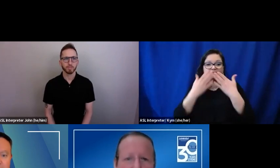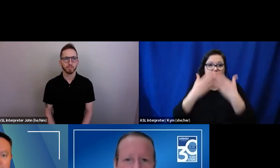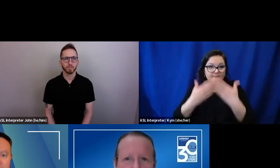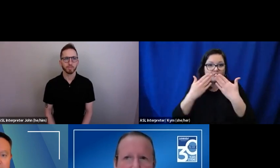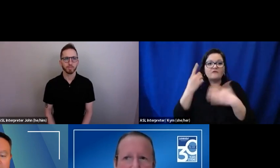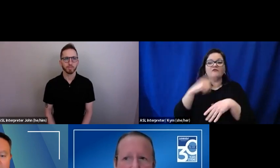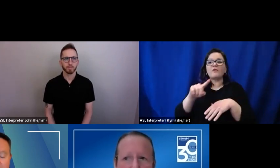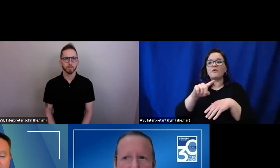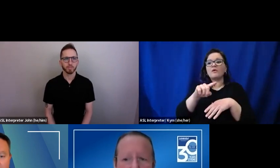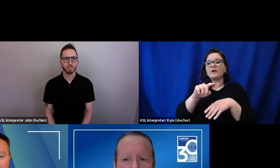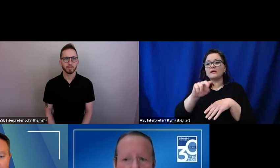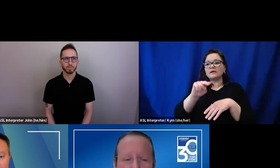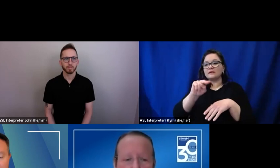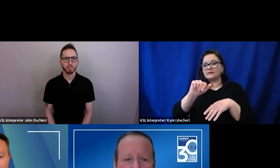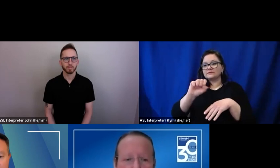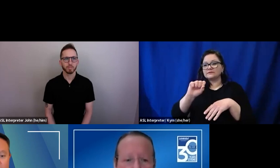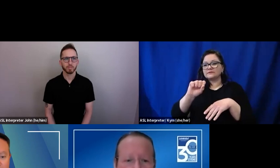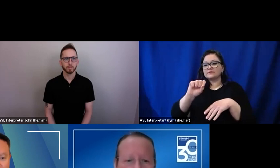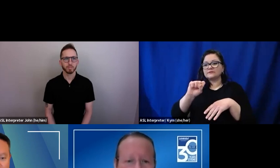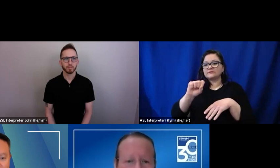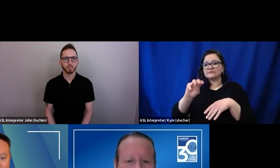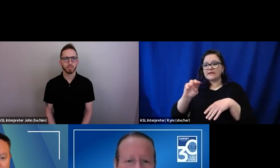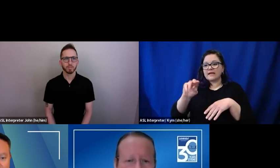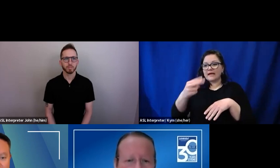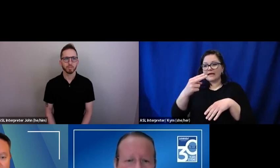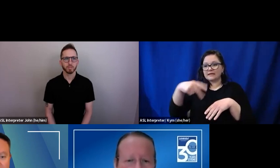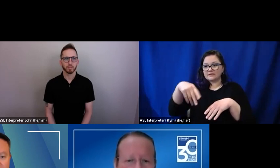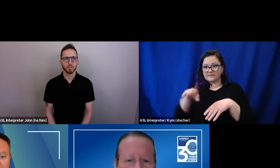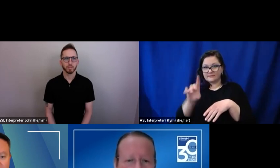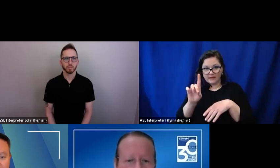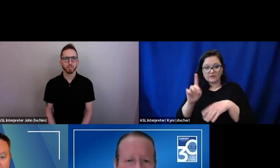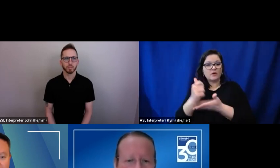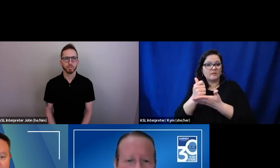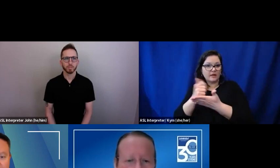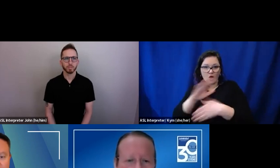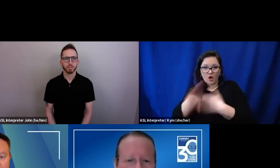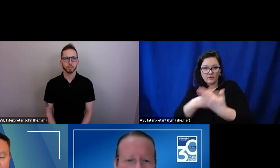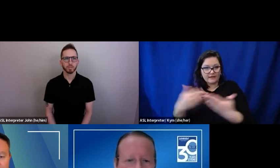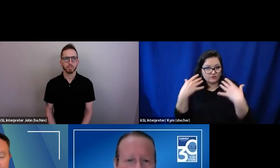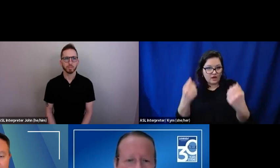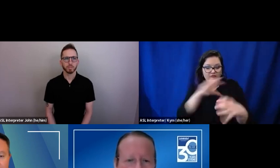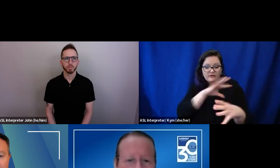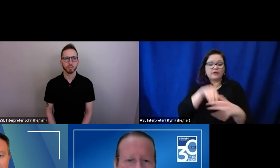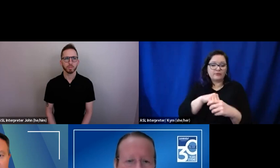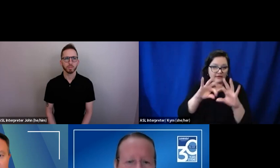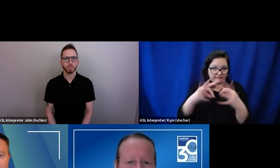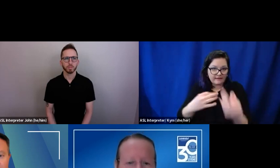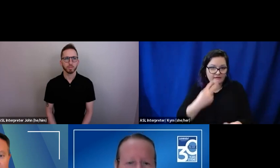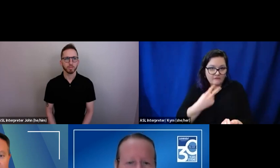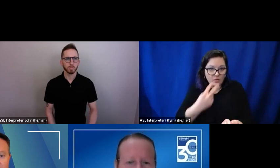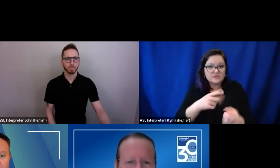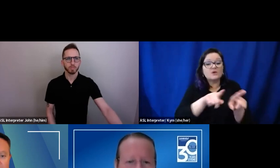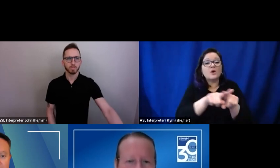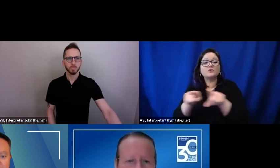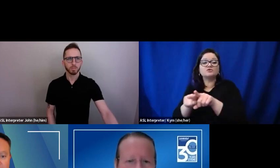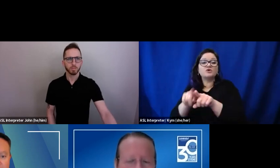leadership in helping to promote all things recovery, including family voice, as well as